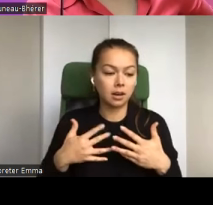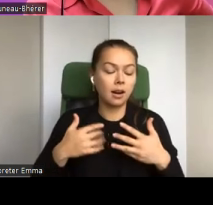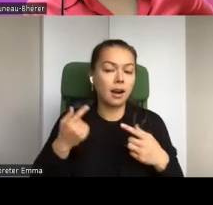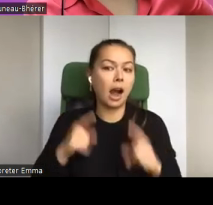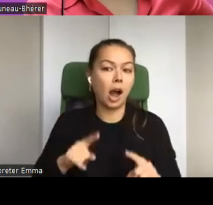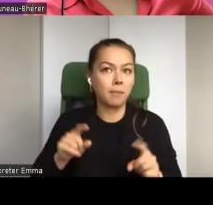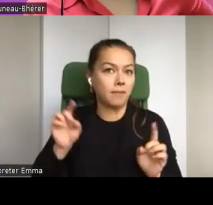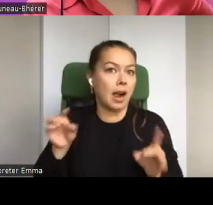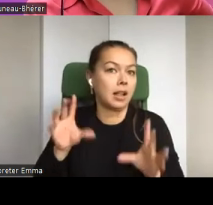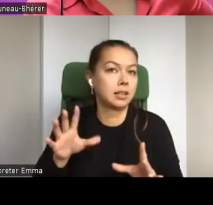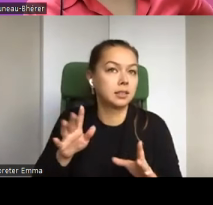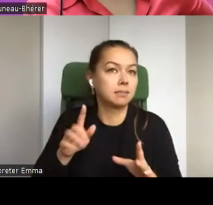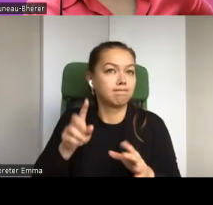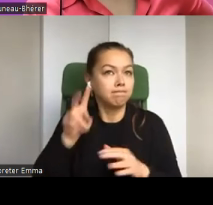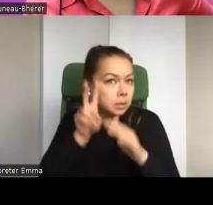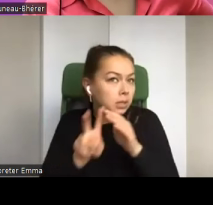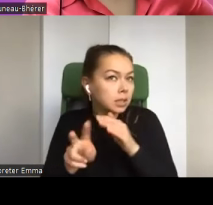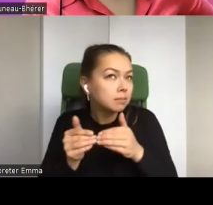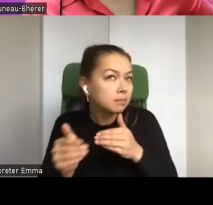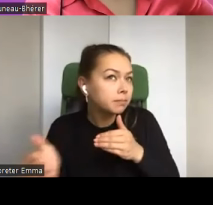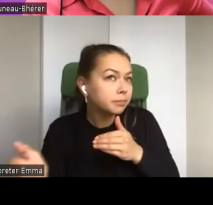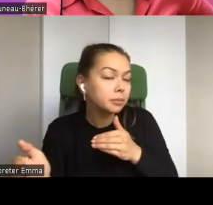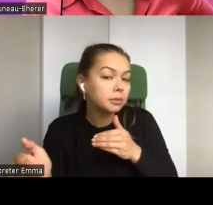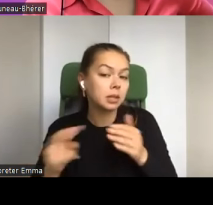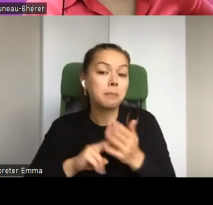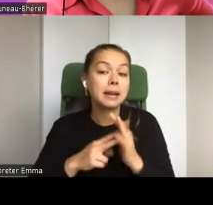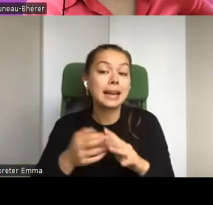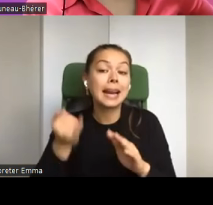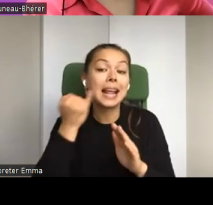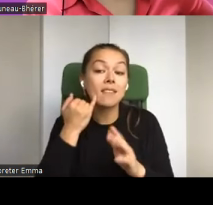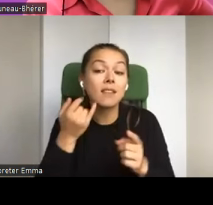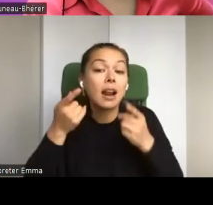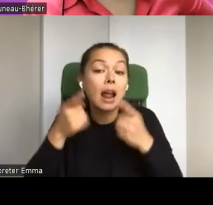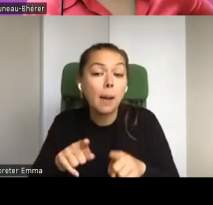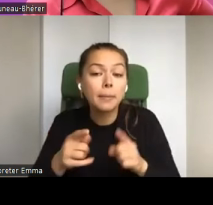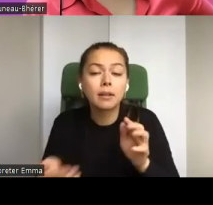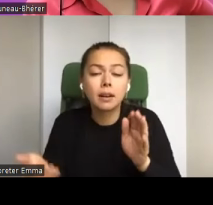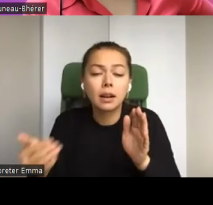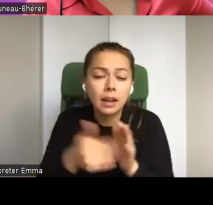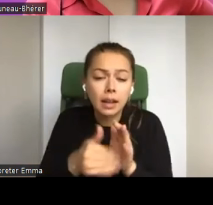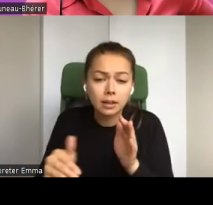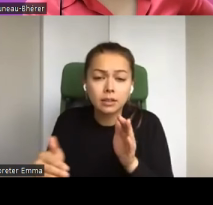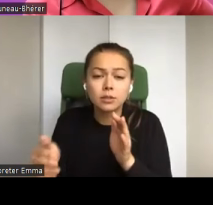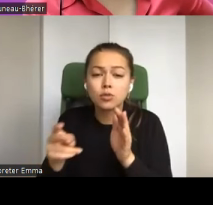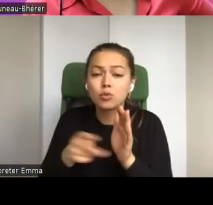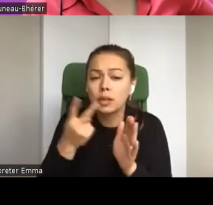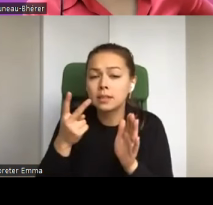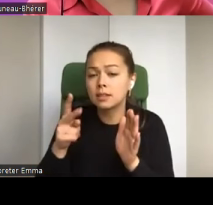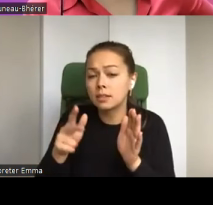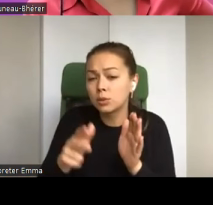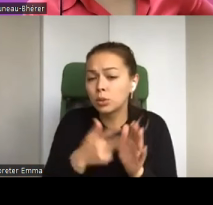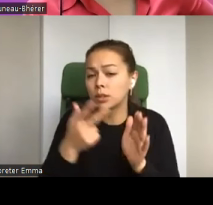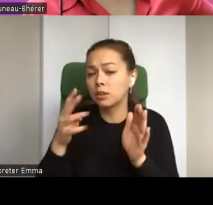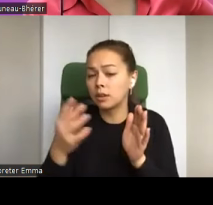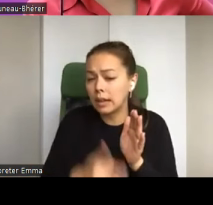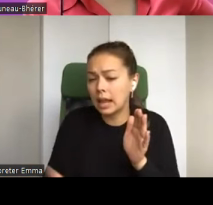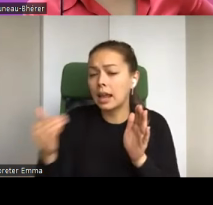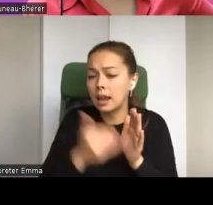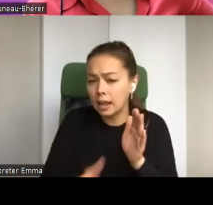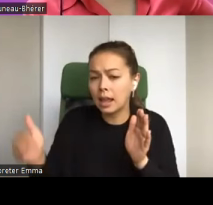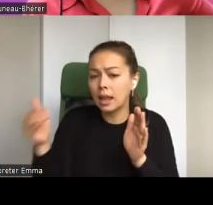happen. So when it's repeated, it doesn't necessarily happen that often, but does it happen over a